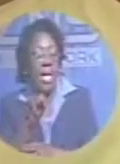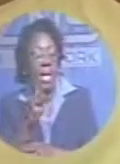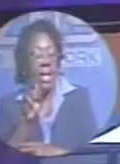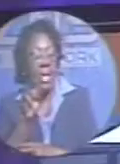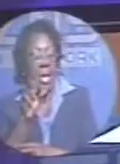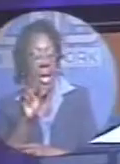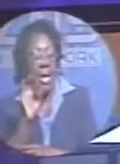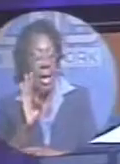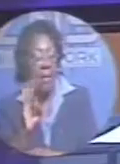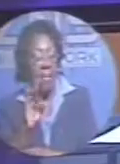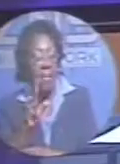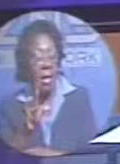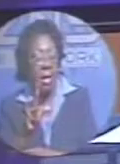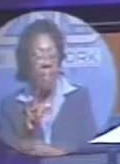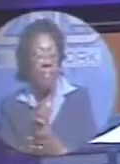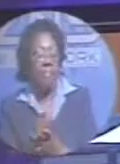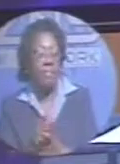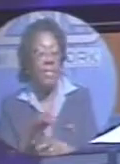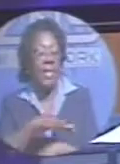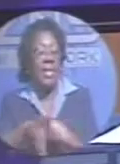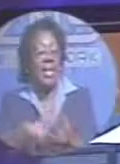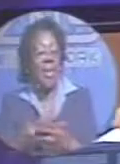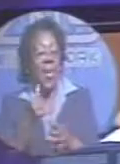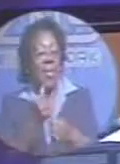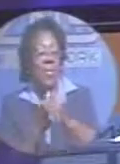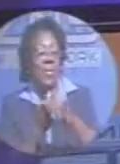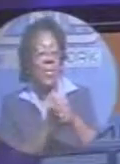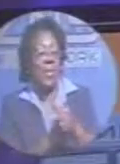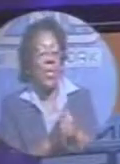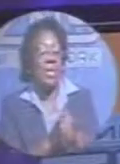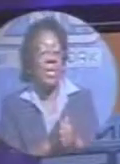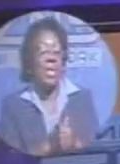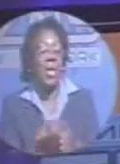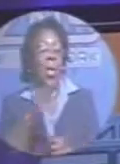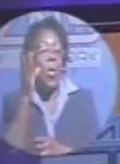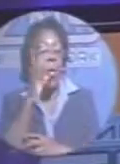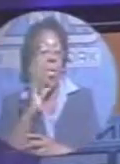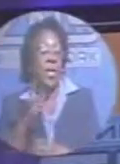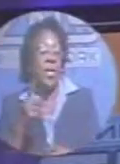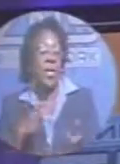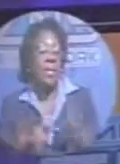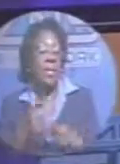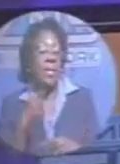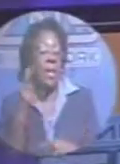States. Come.